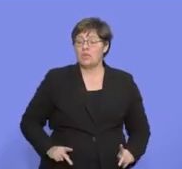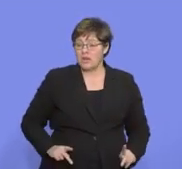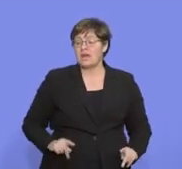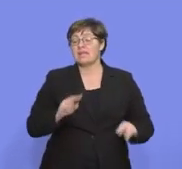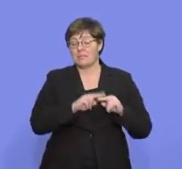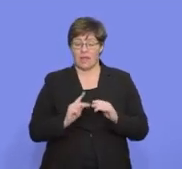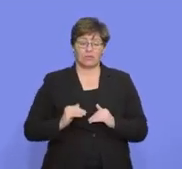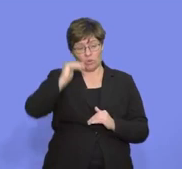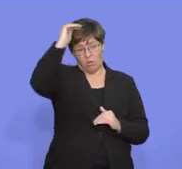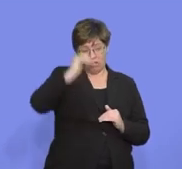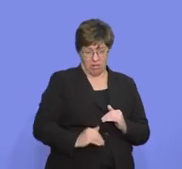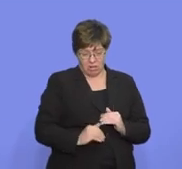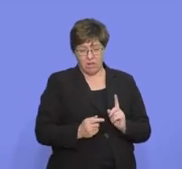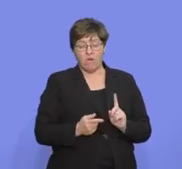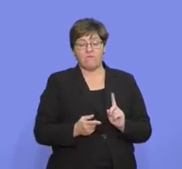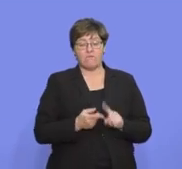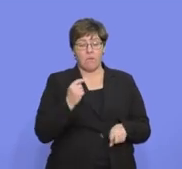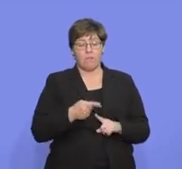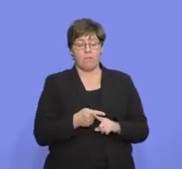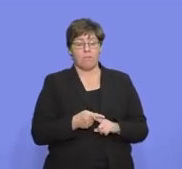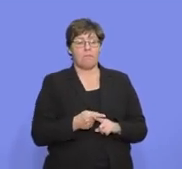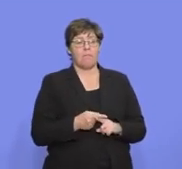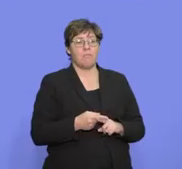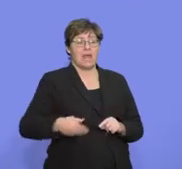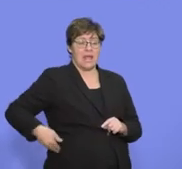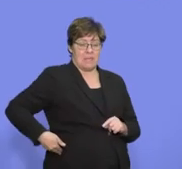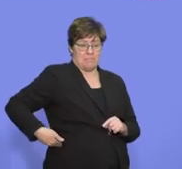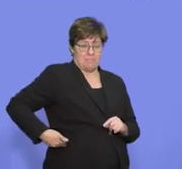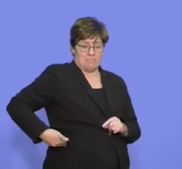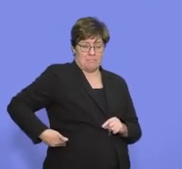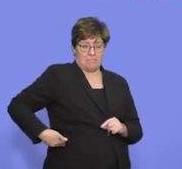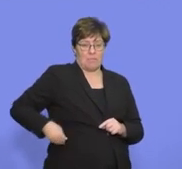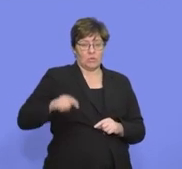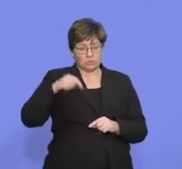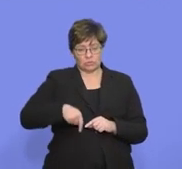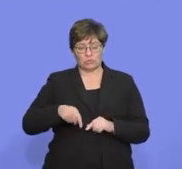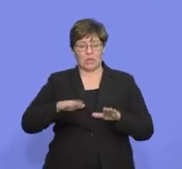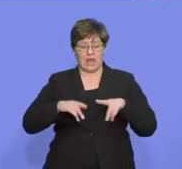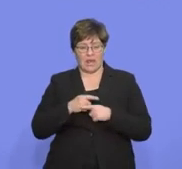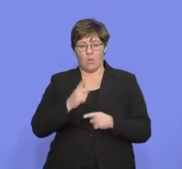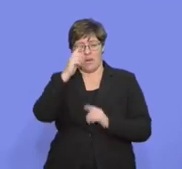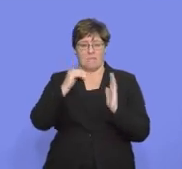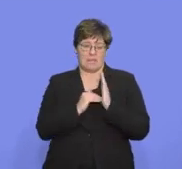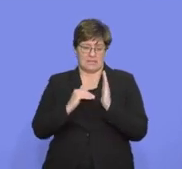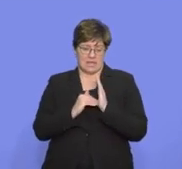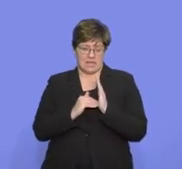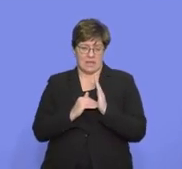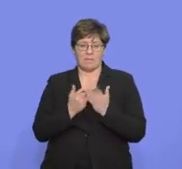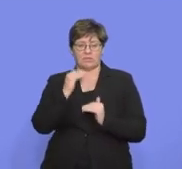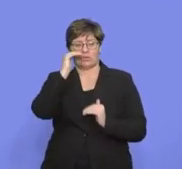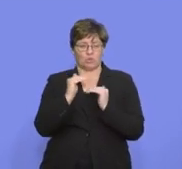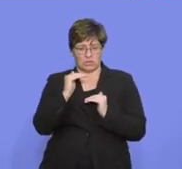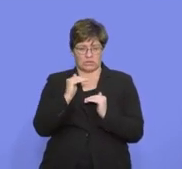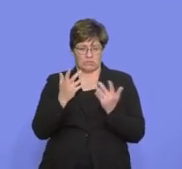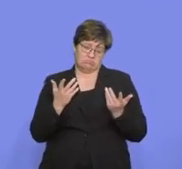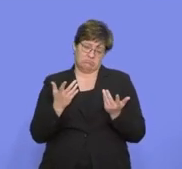depends on how tall you are, but basically from your hip here down to your leg can be 1 meter long. But I mean, if you're short,